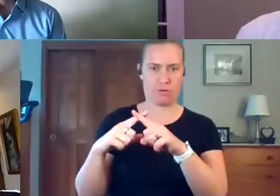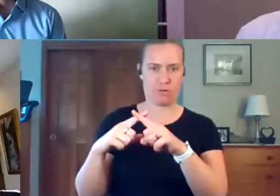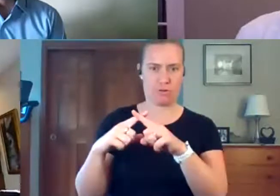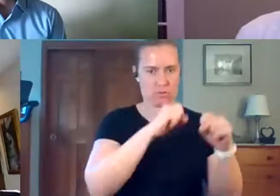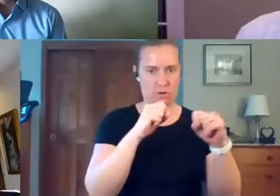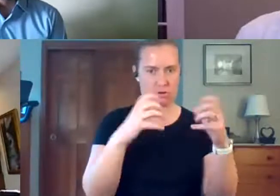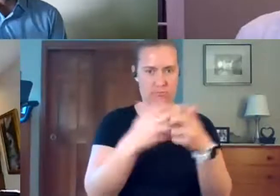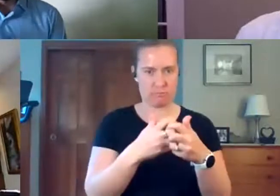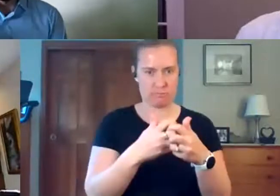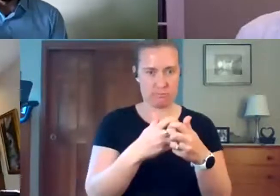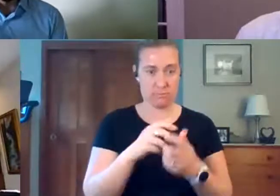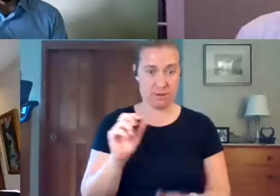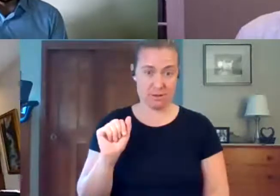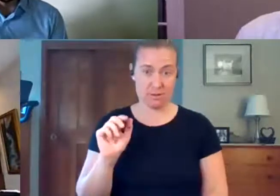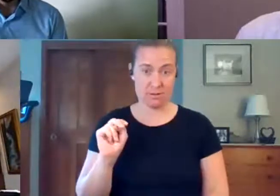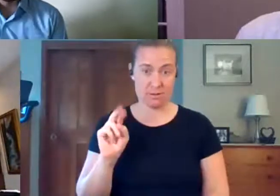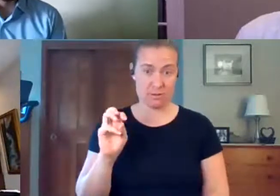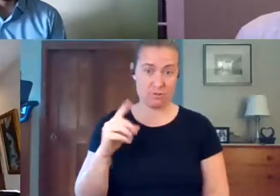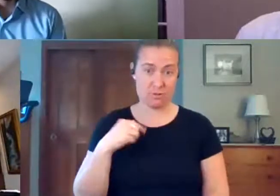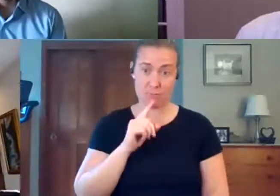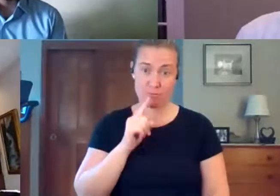got stories as well.